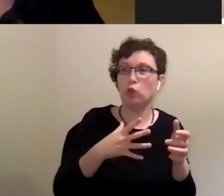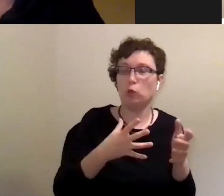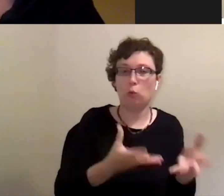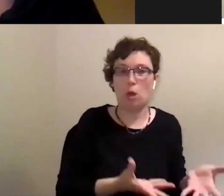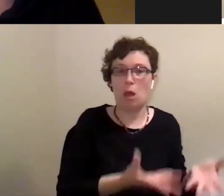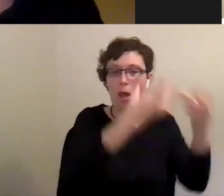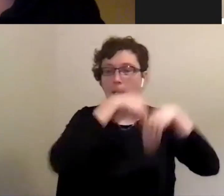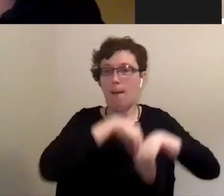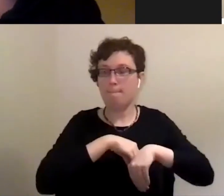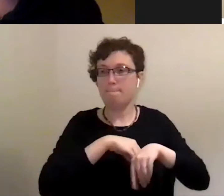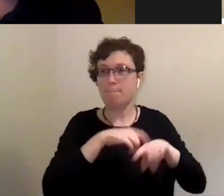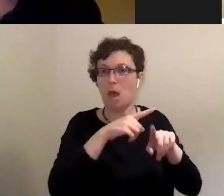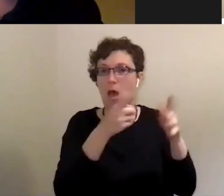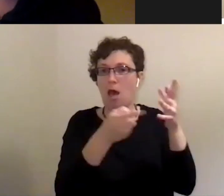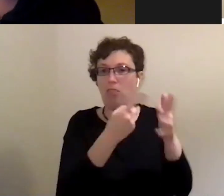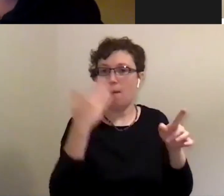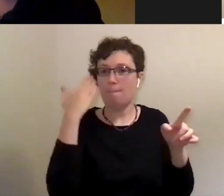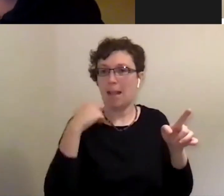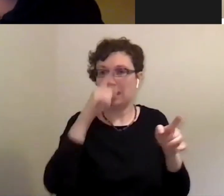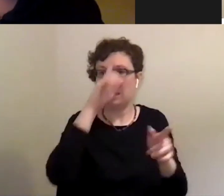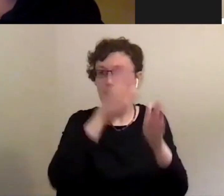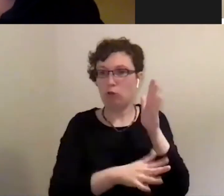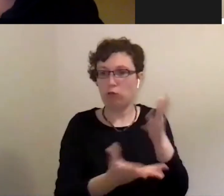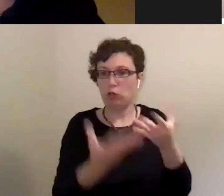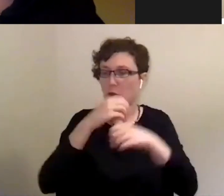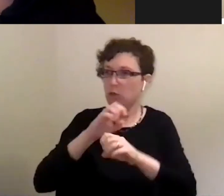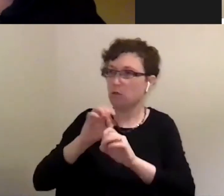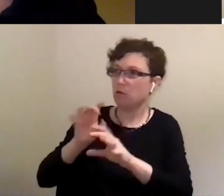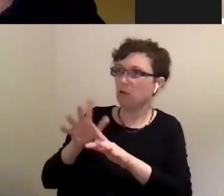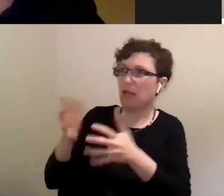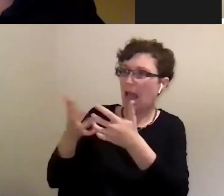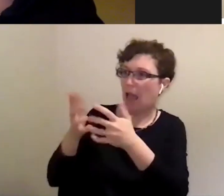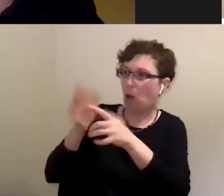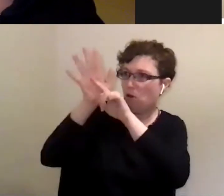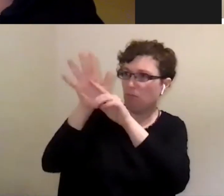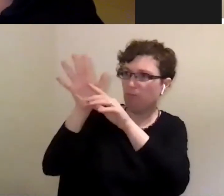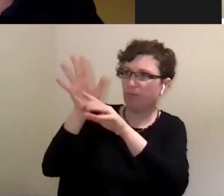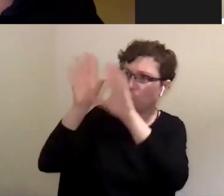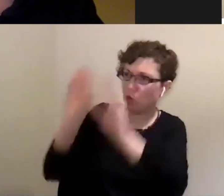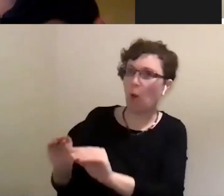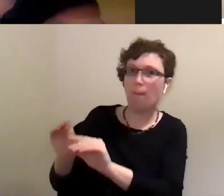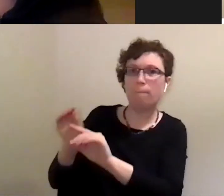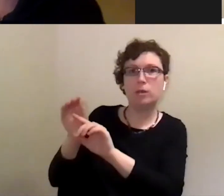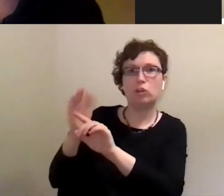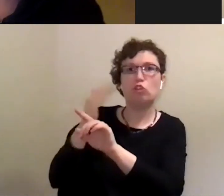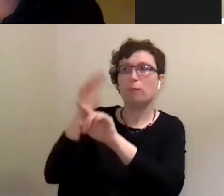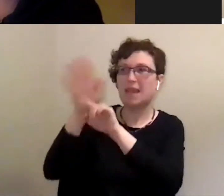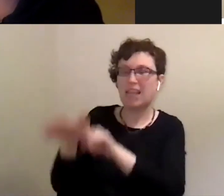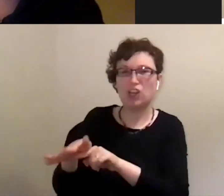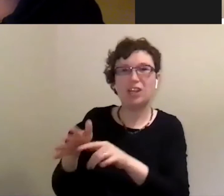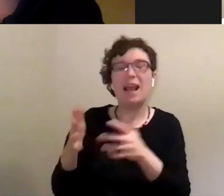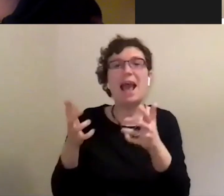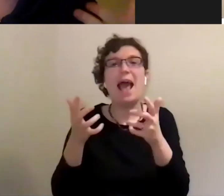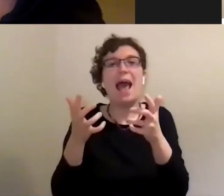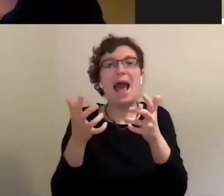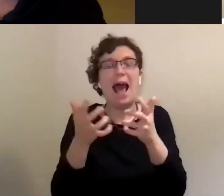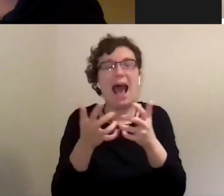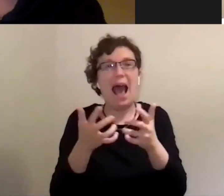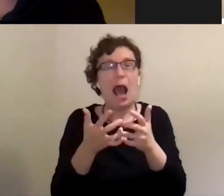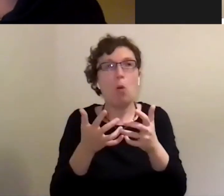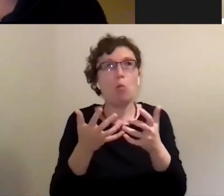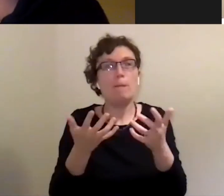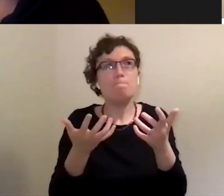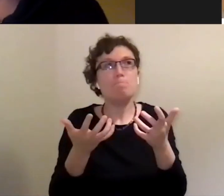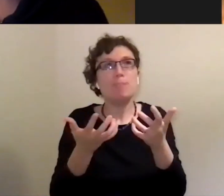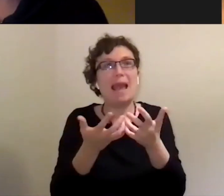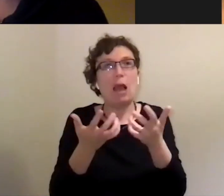I guess it's that kind of crossing the line, maybe. Like, how do you do it without talking for a community? How do you do